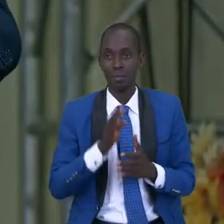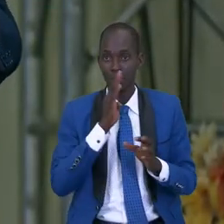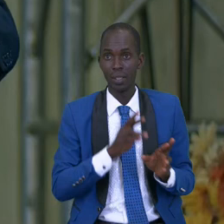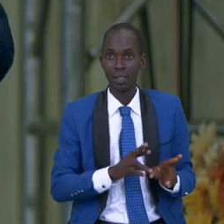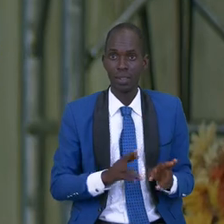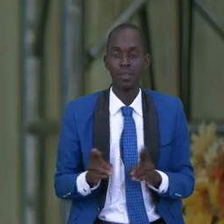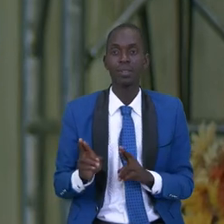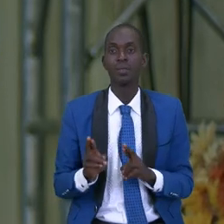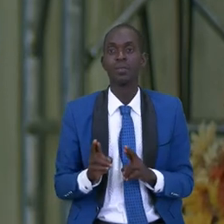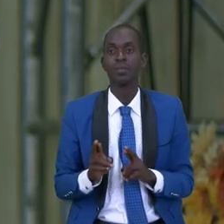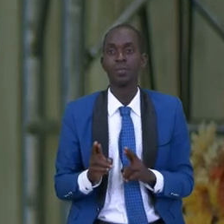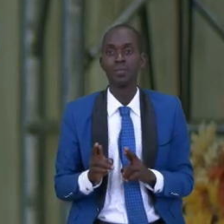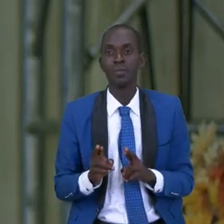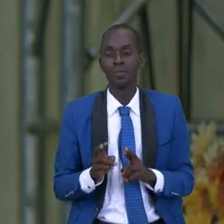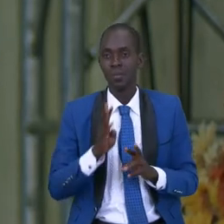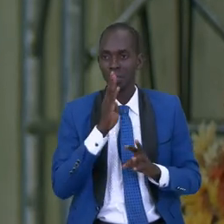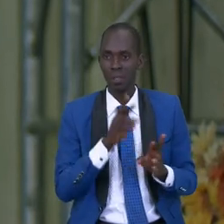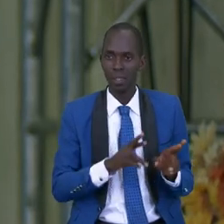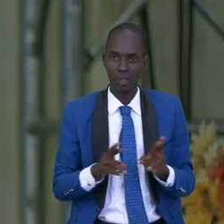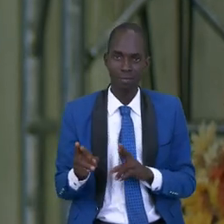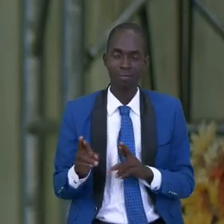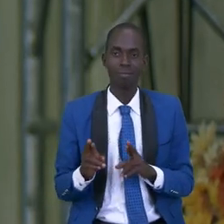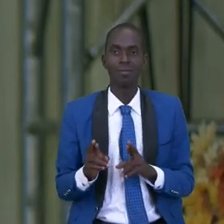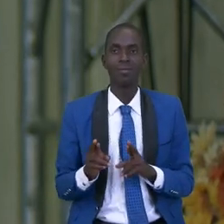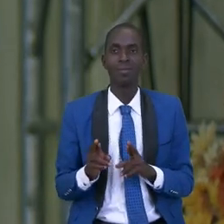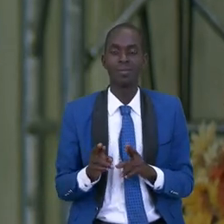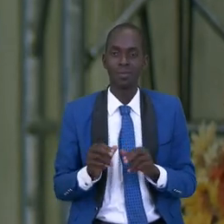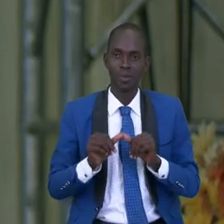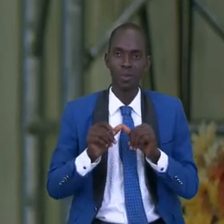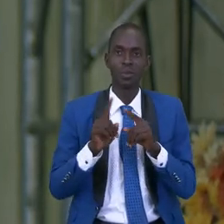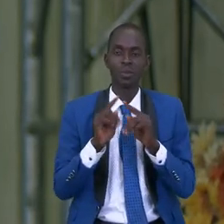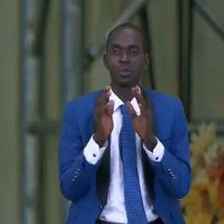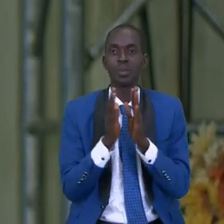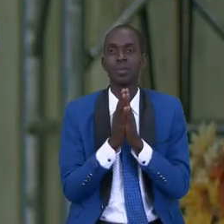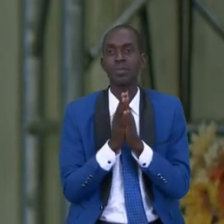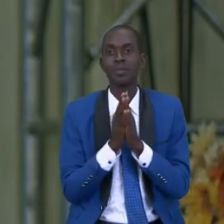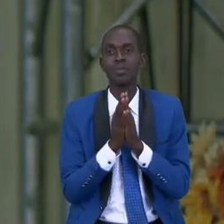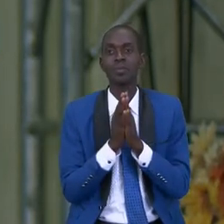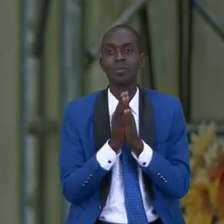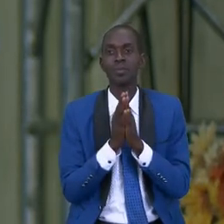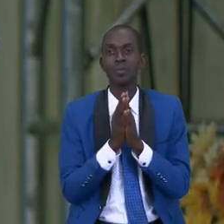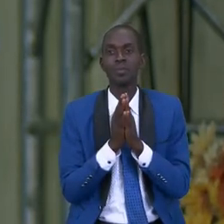By my right? If you are true, I see your flag up.